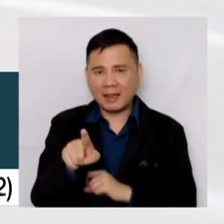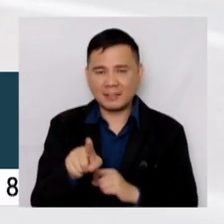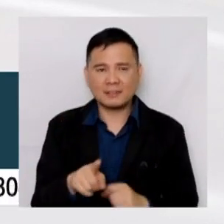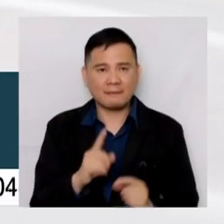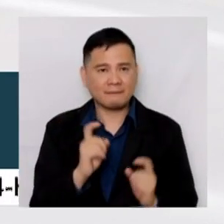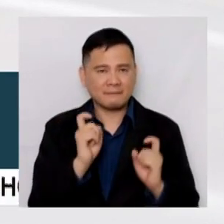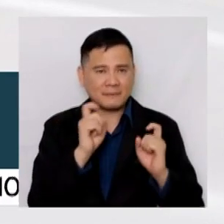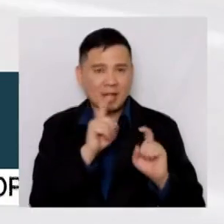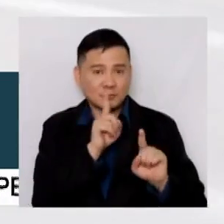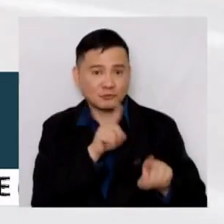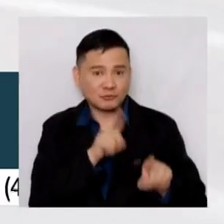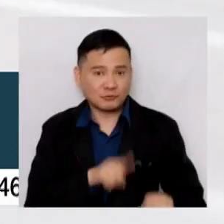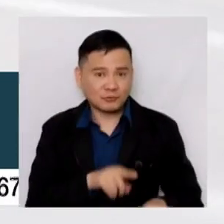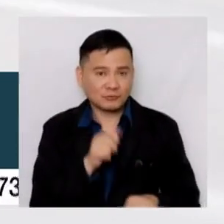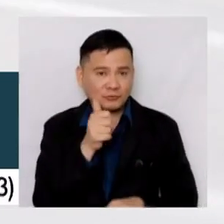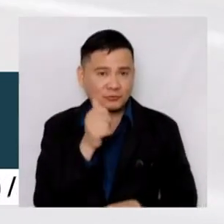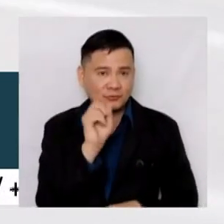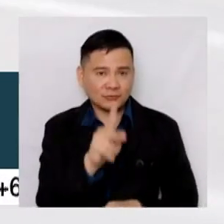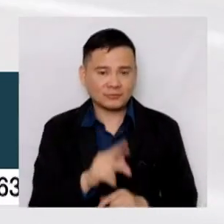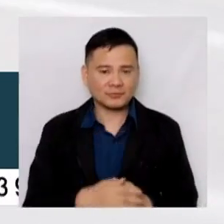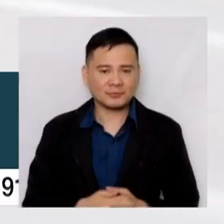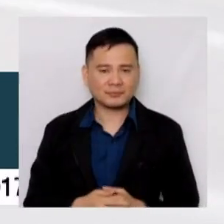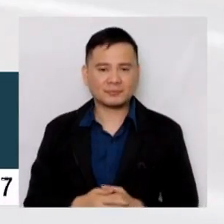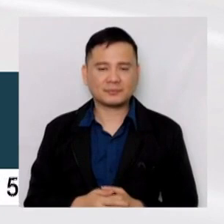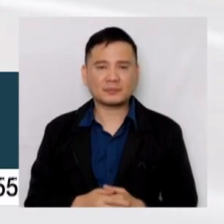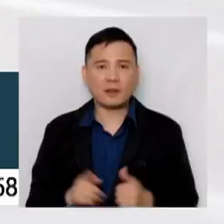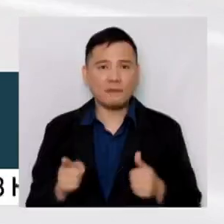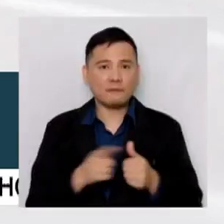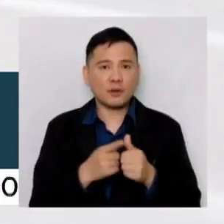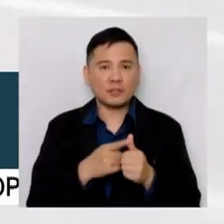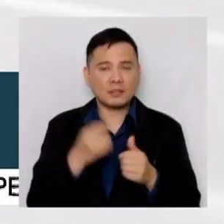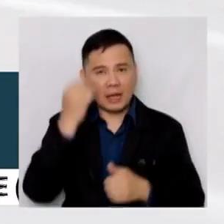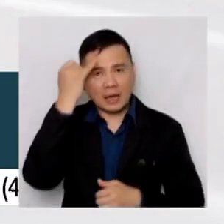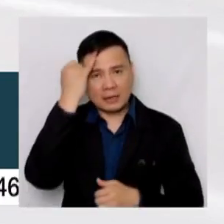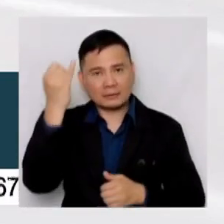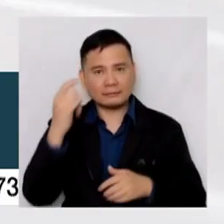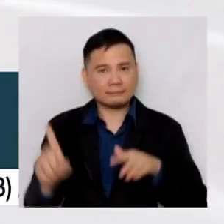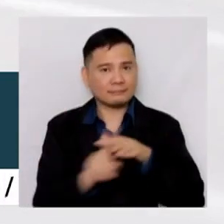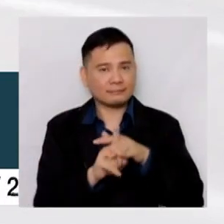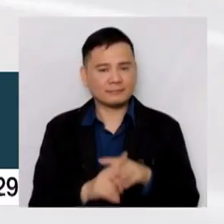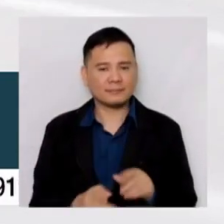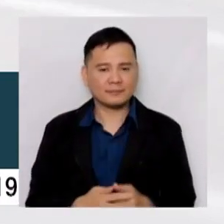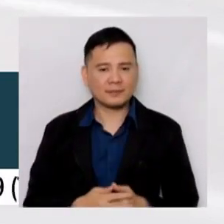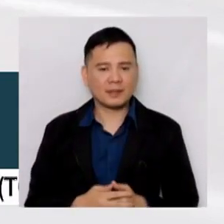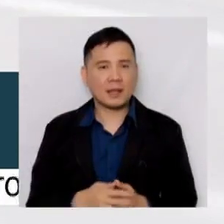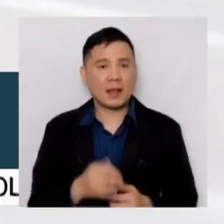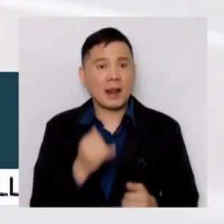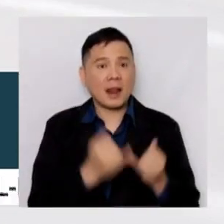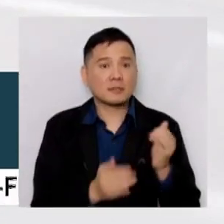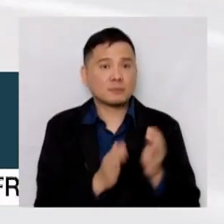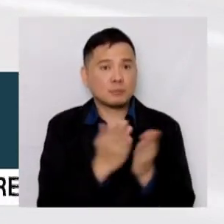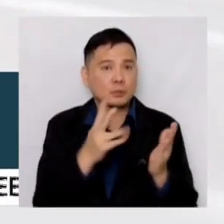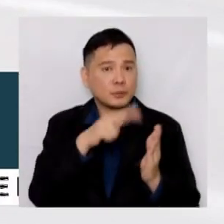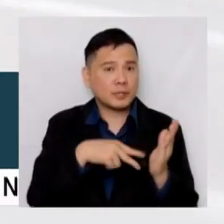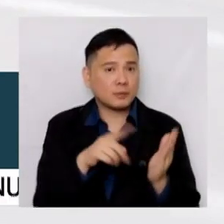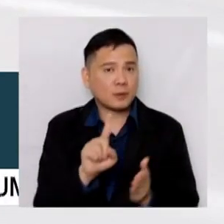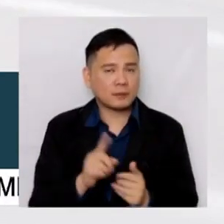answers to quick questions. First thing that comes to mind. So let's begin. Last book you read?